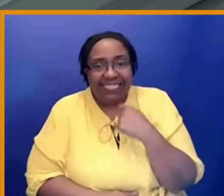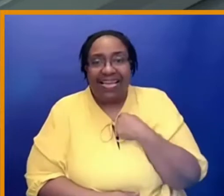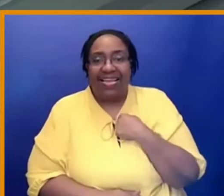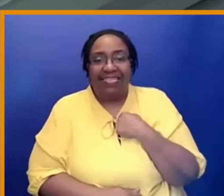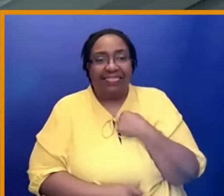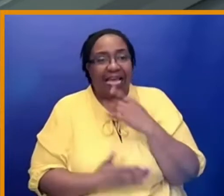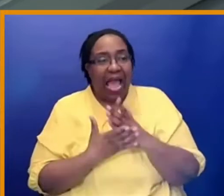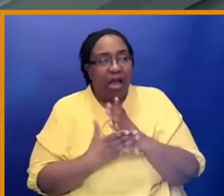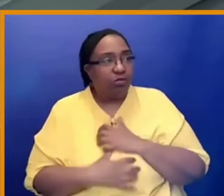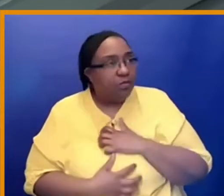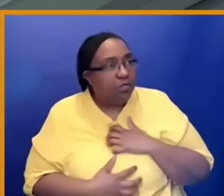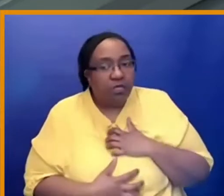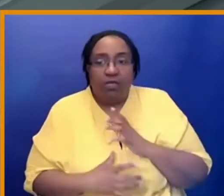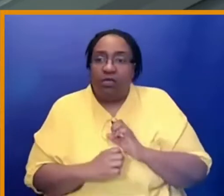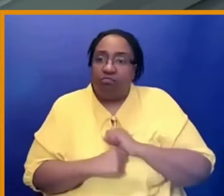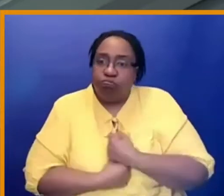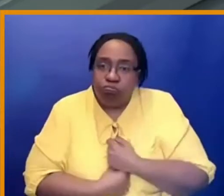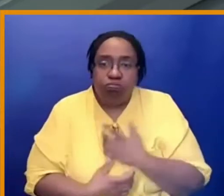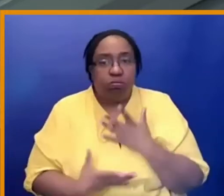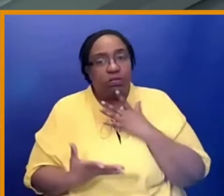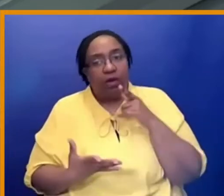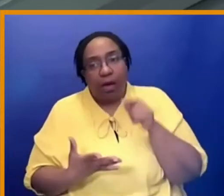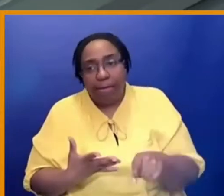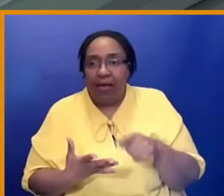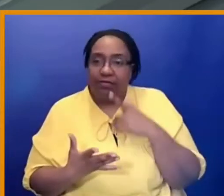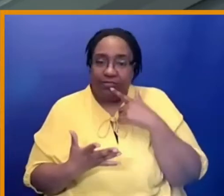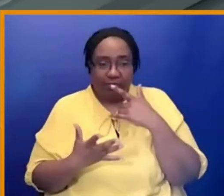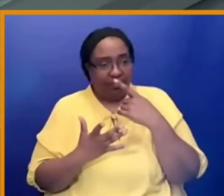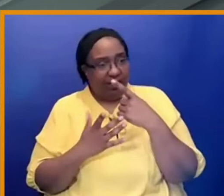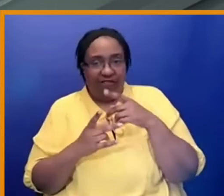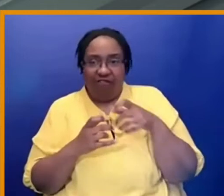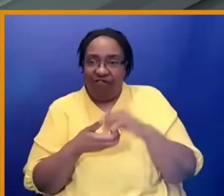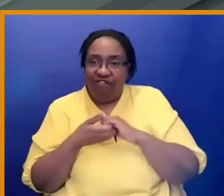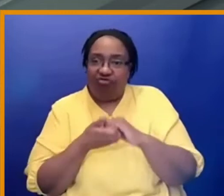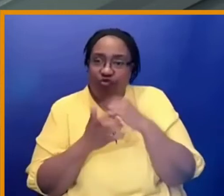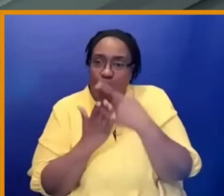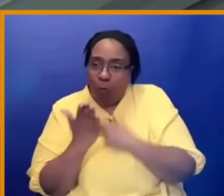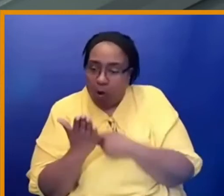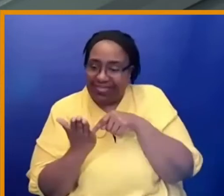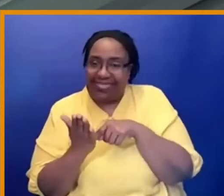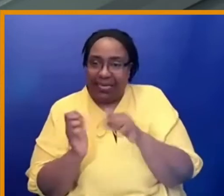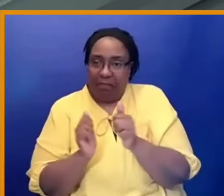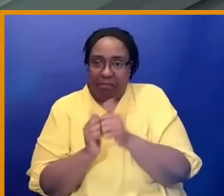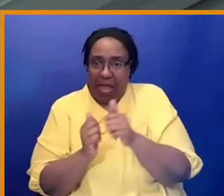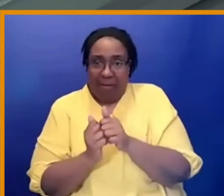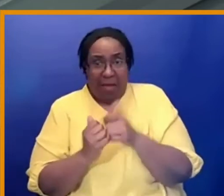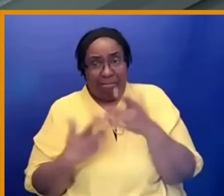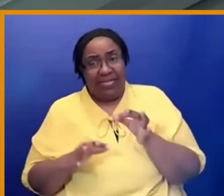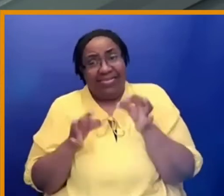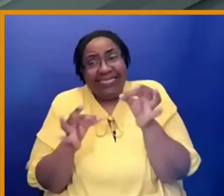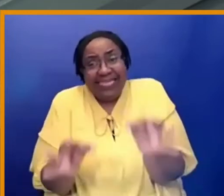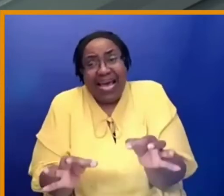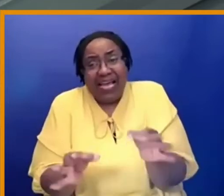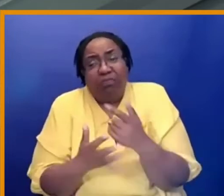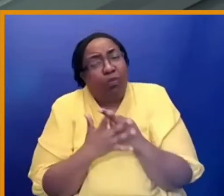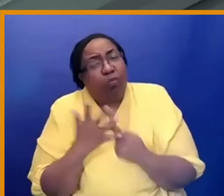question, and I think we do want to apologise that the federal policy papers were a bit delayed this time. There were a number of reasons for